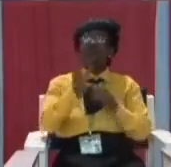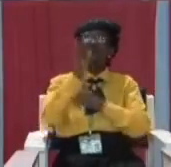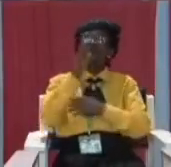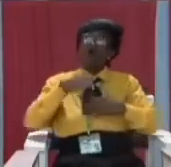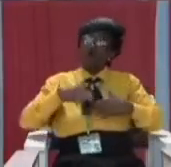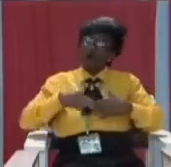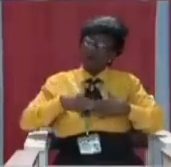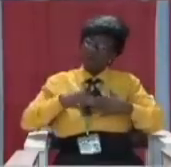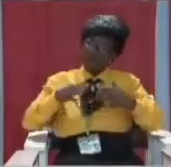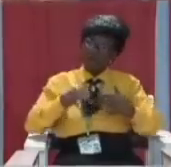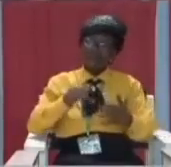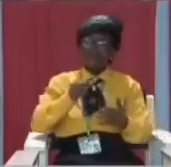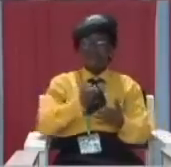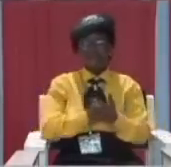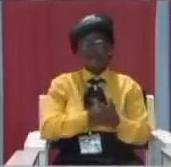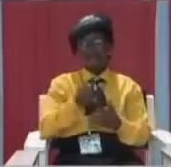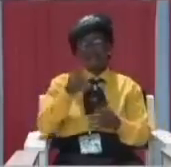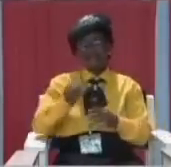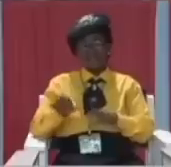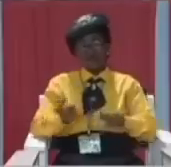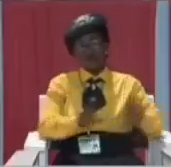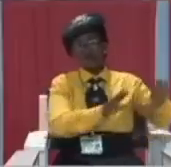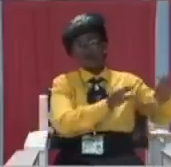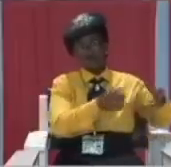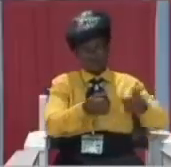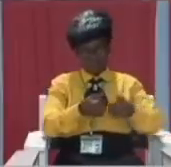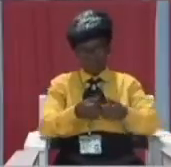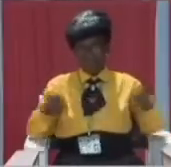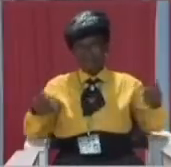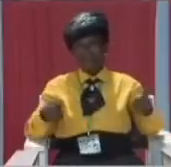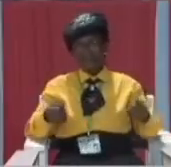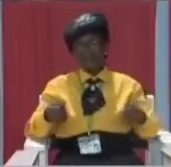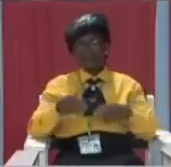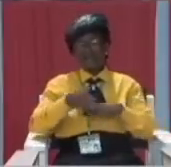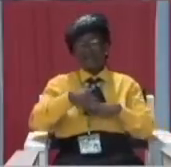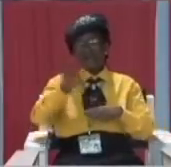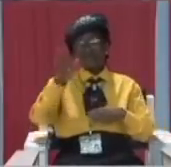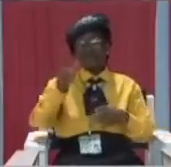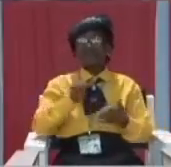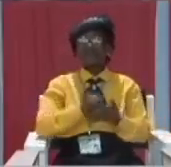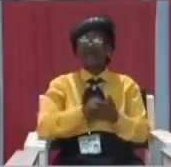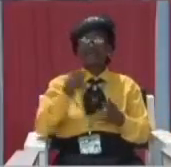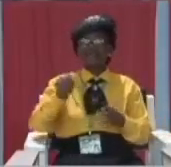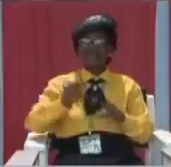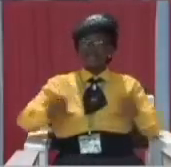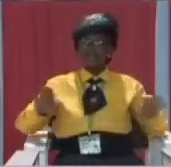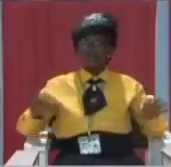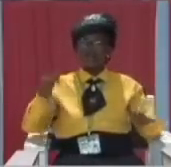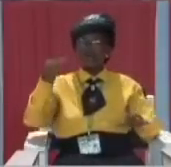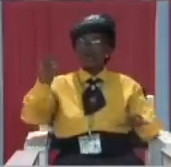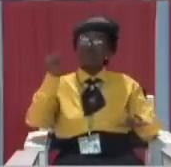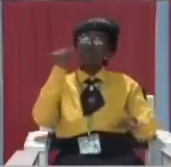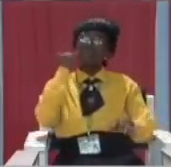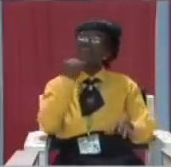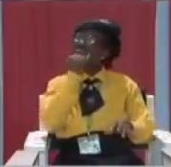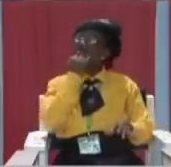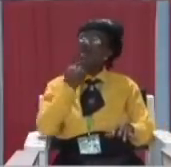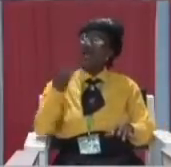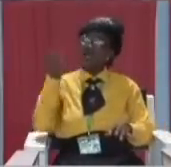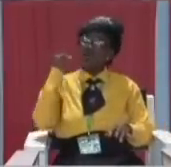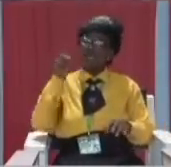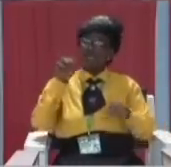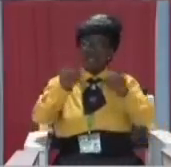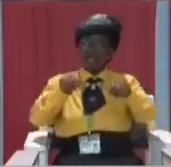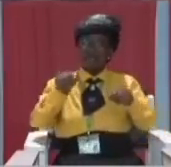breathed that the ocean parted way and the children of Israel were able to pass through on dry